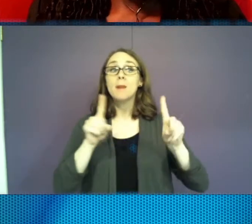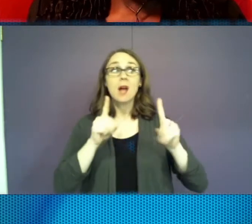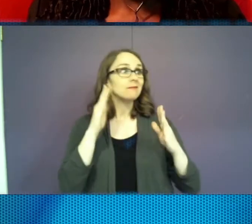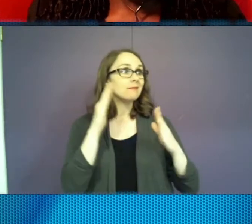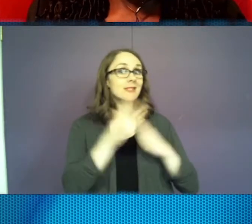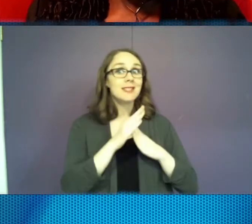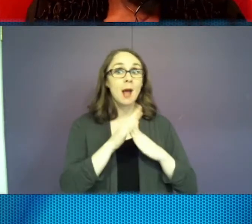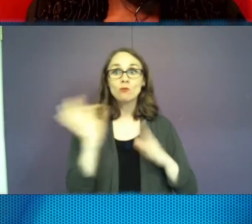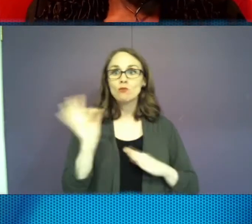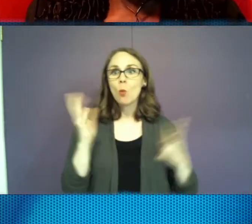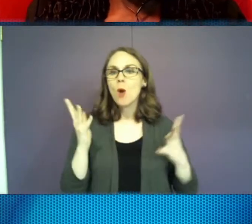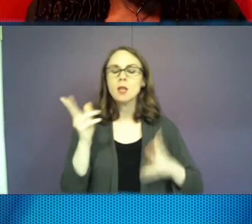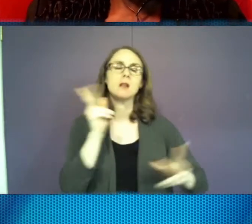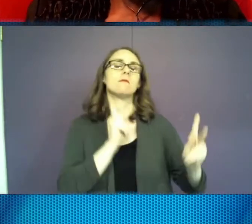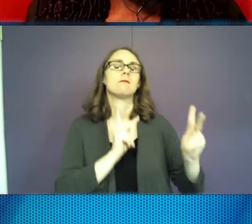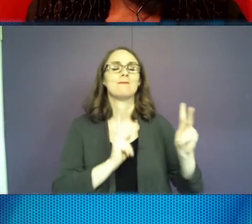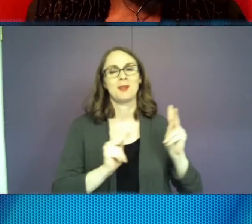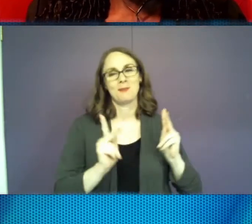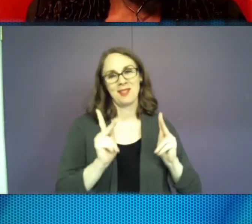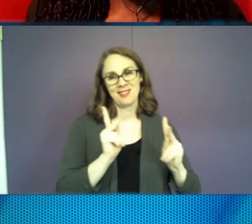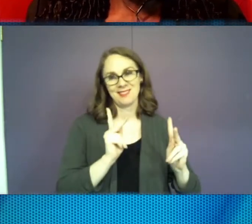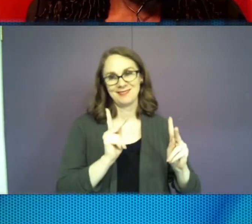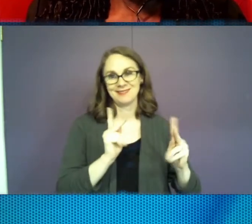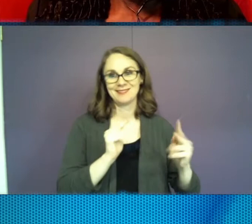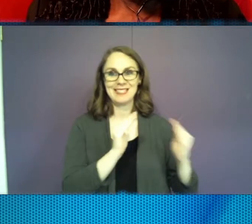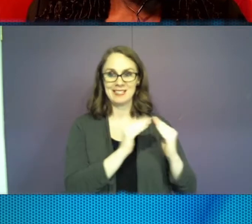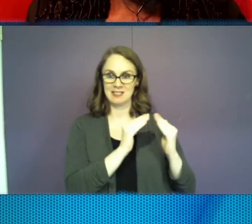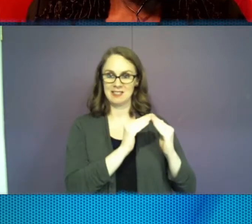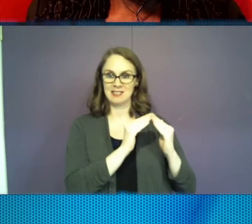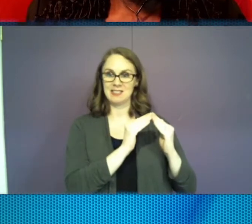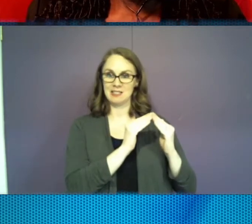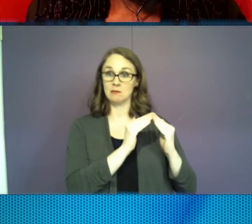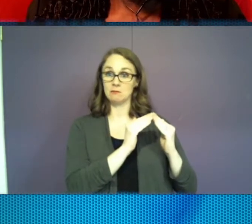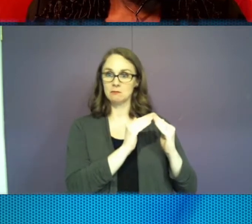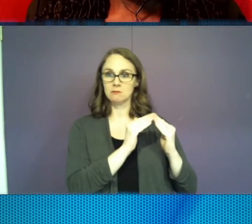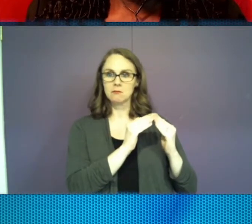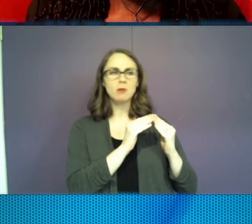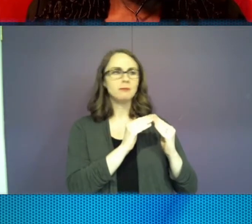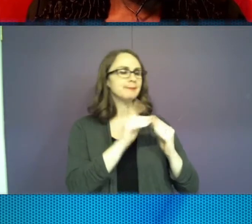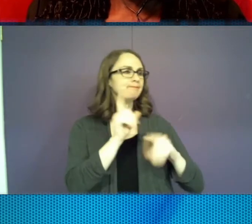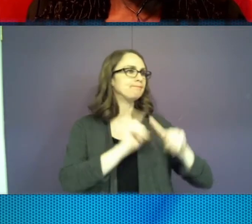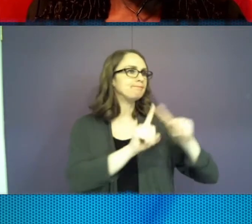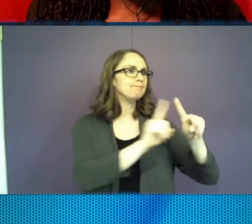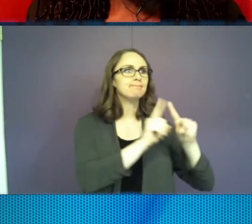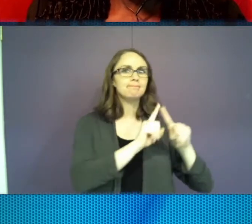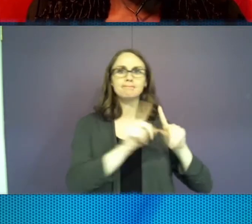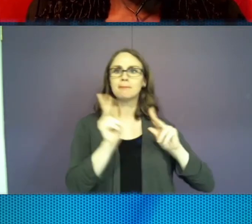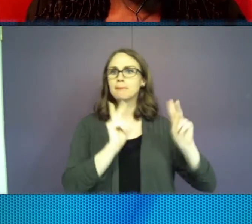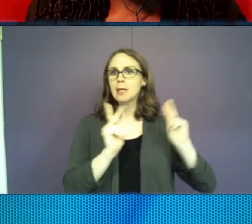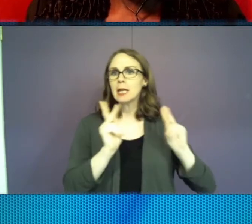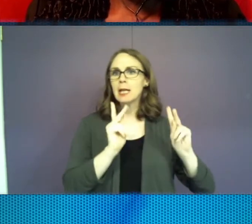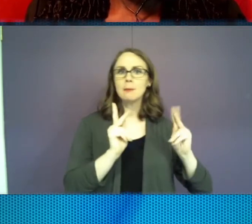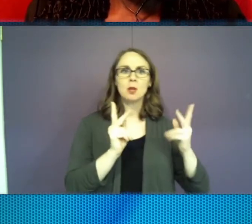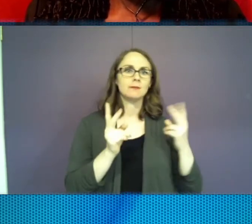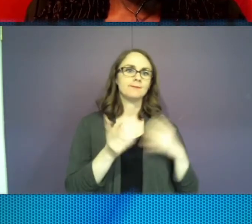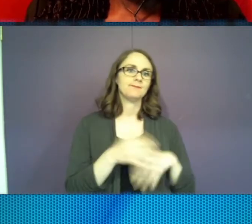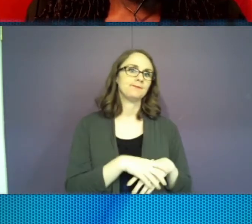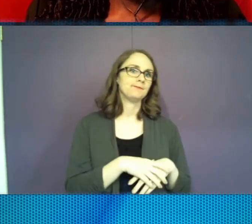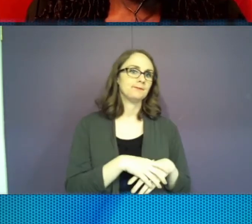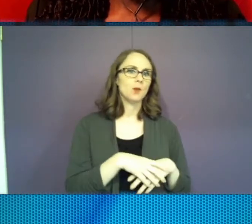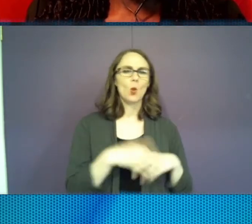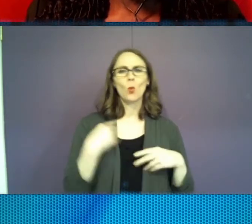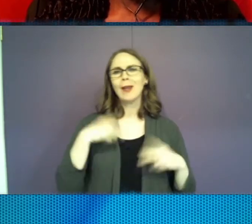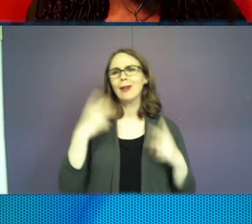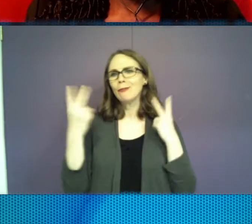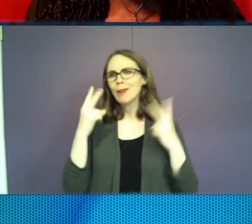the city have it identified. So you can visit different. So we visit Florida, New